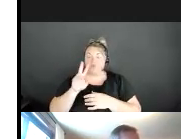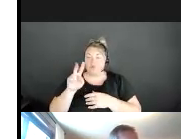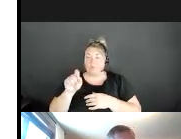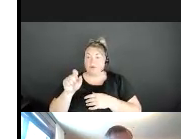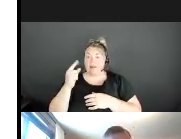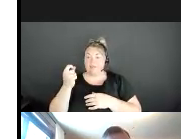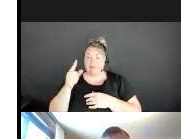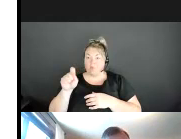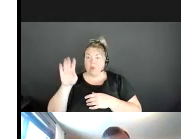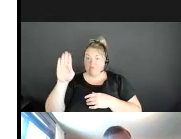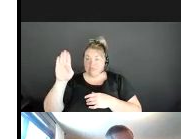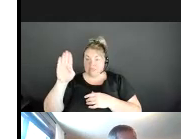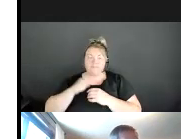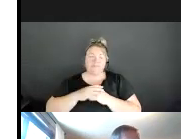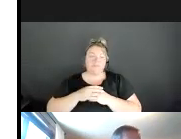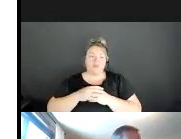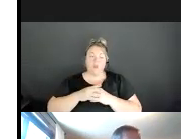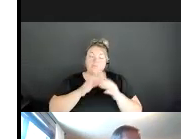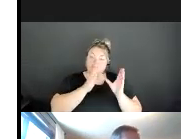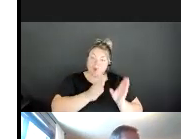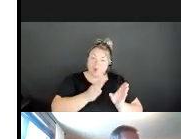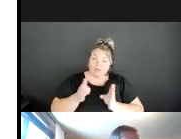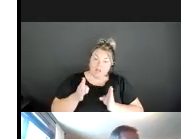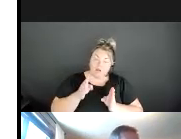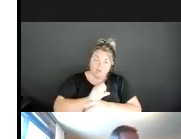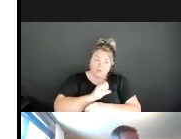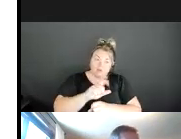2.11.b, and the personnel must match levels of